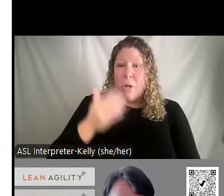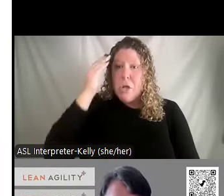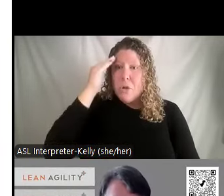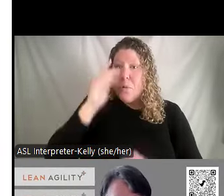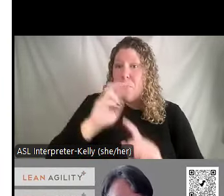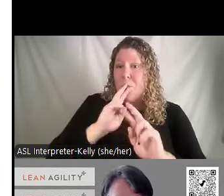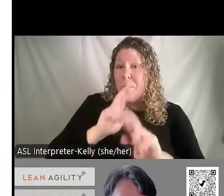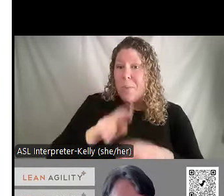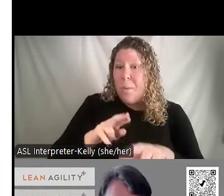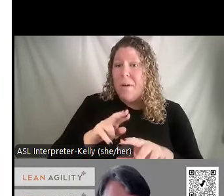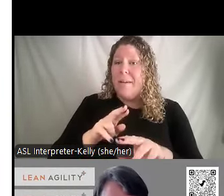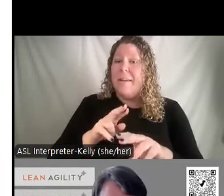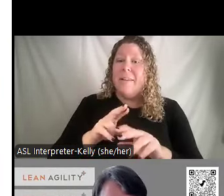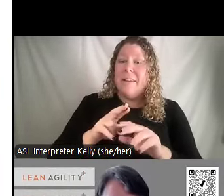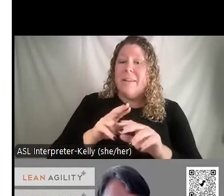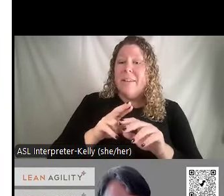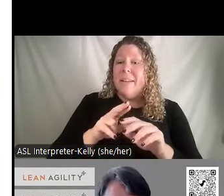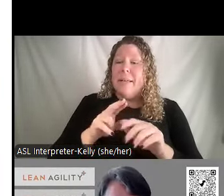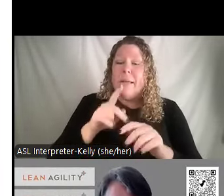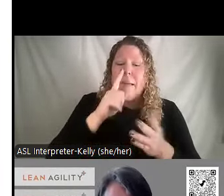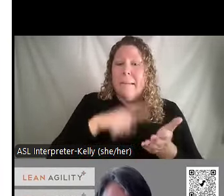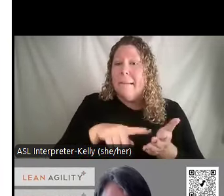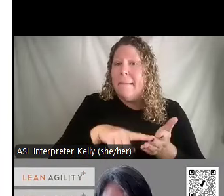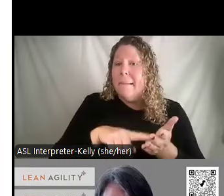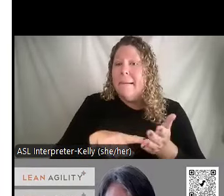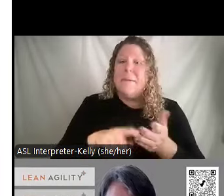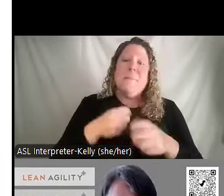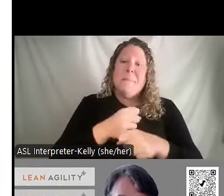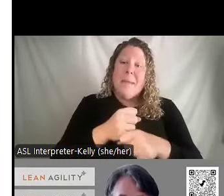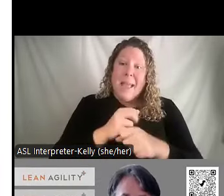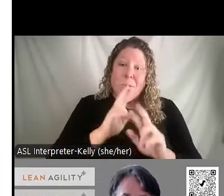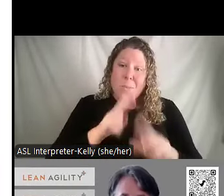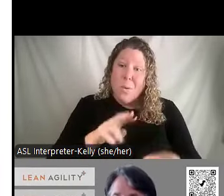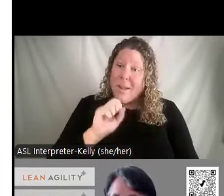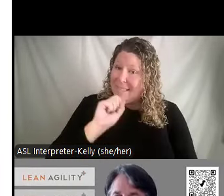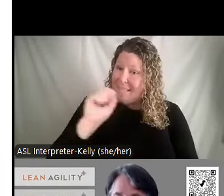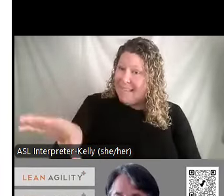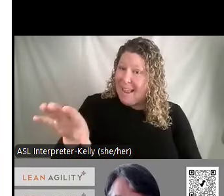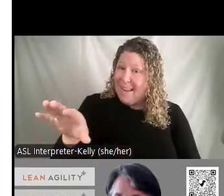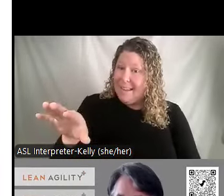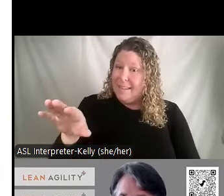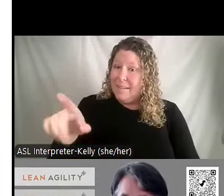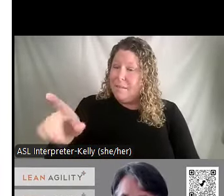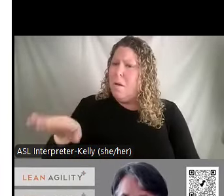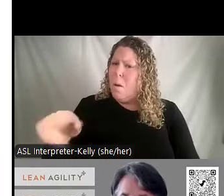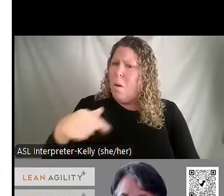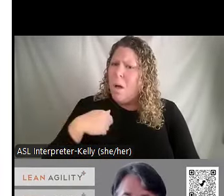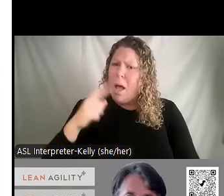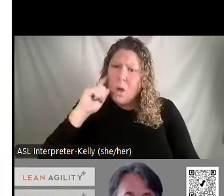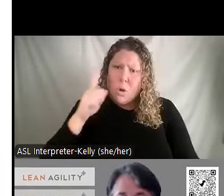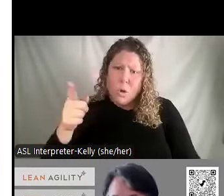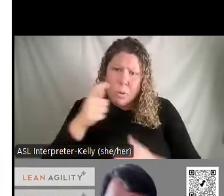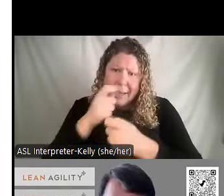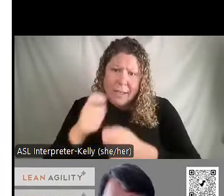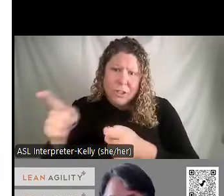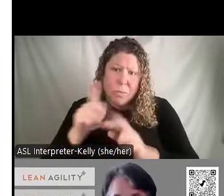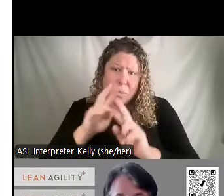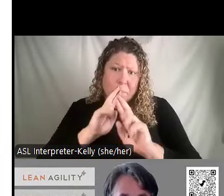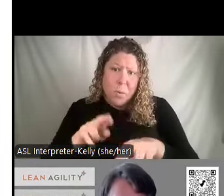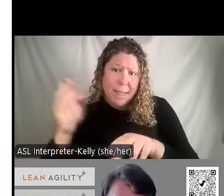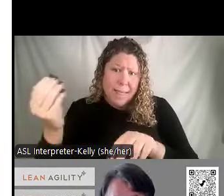he did some data dumpster diving and created a report, sent it to her and said, hey, Rebecca, I heard you were interested in this. Let me know if you have